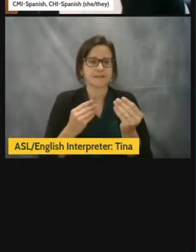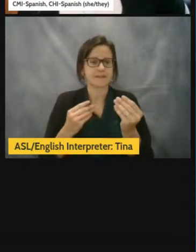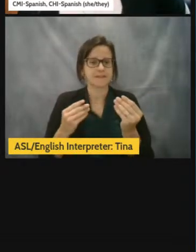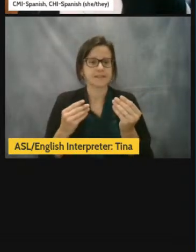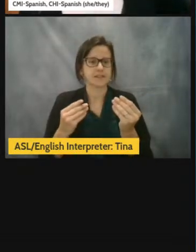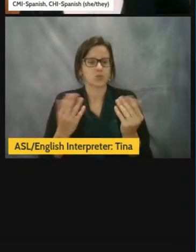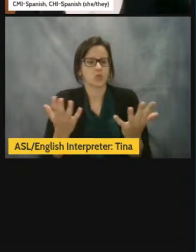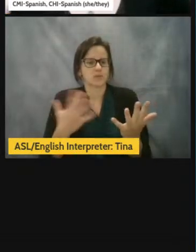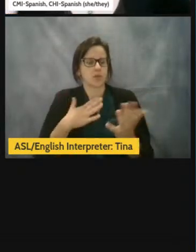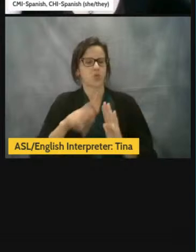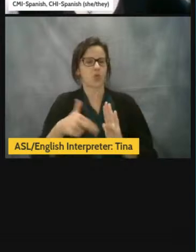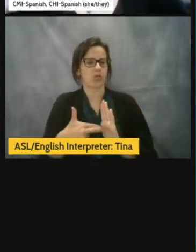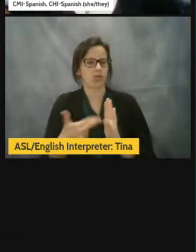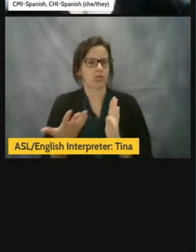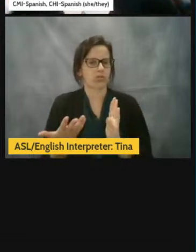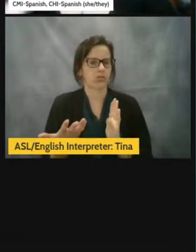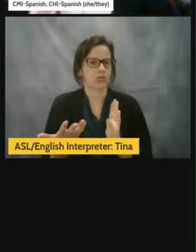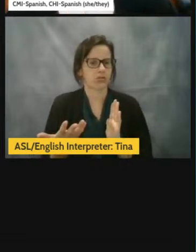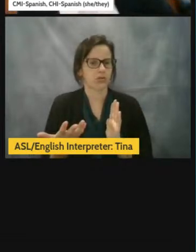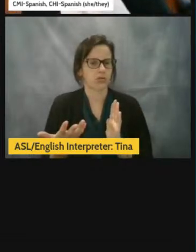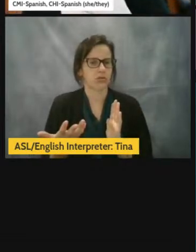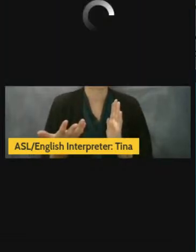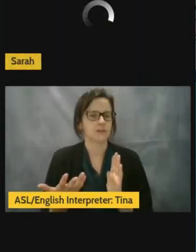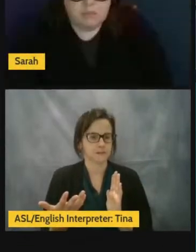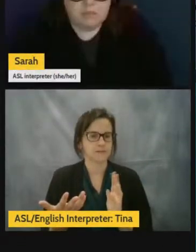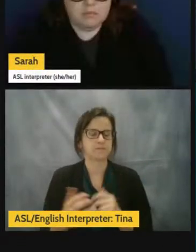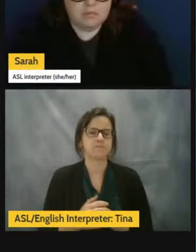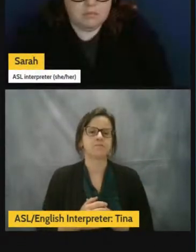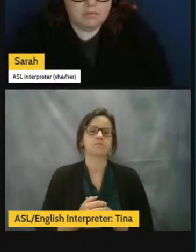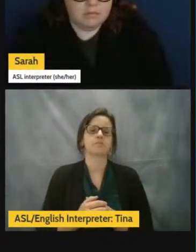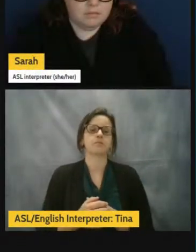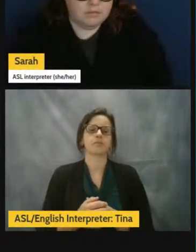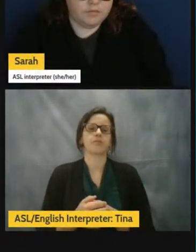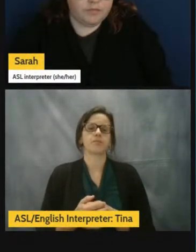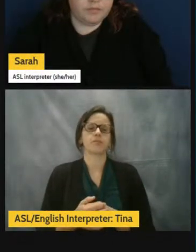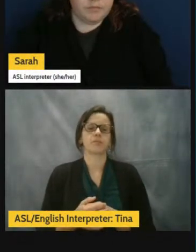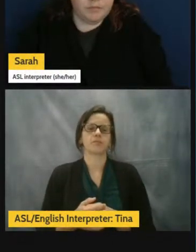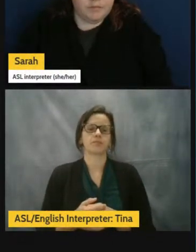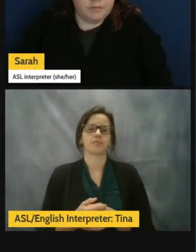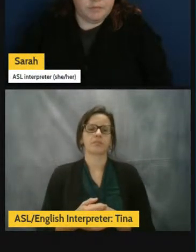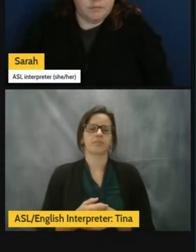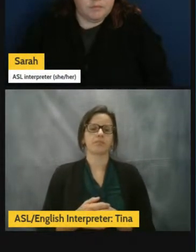So, talking a little bit more about well-being,